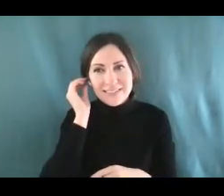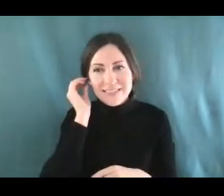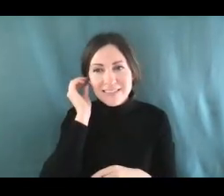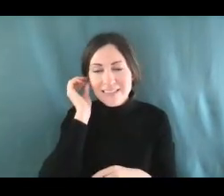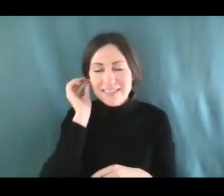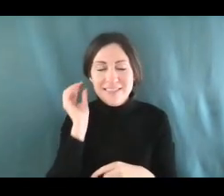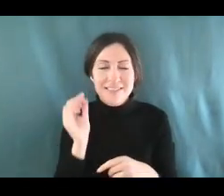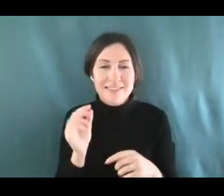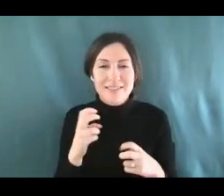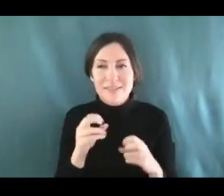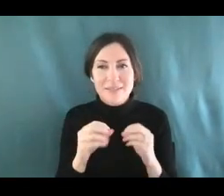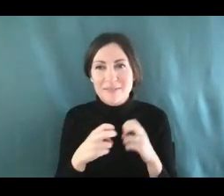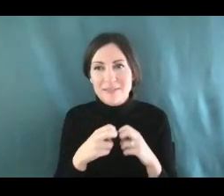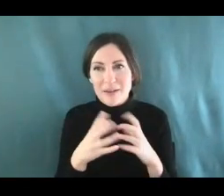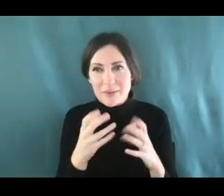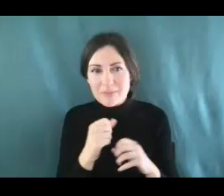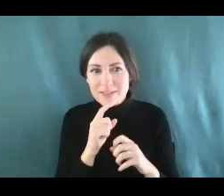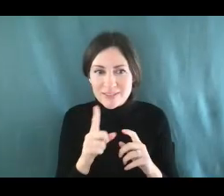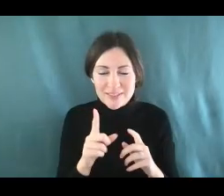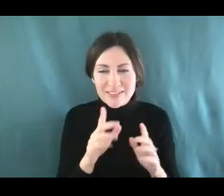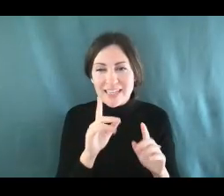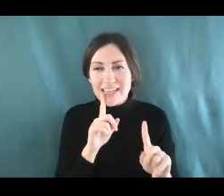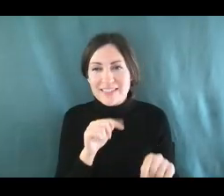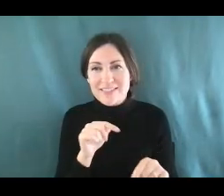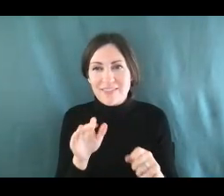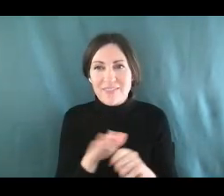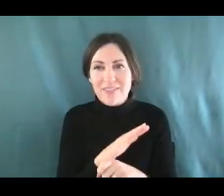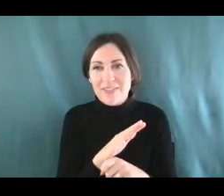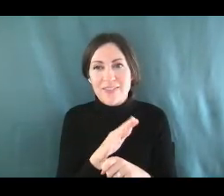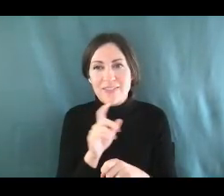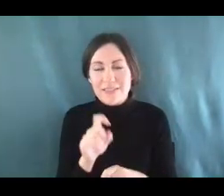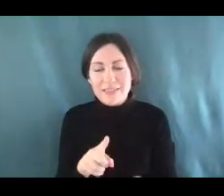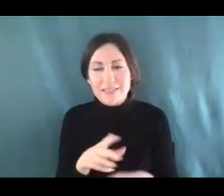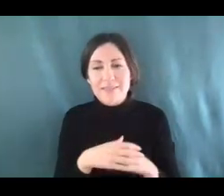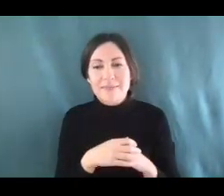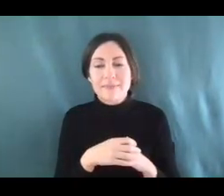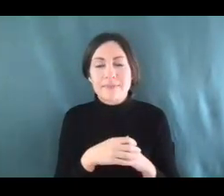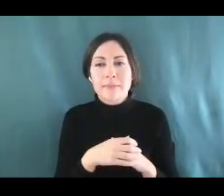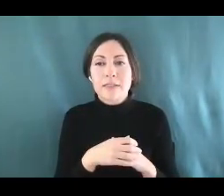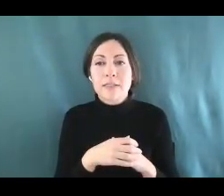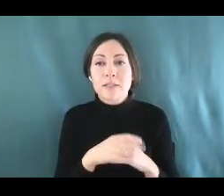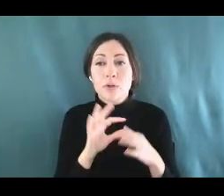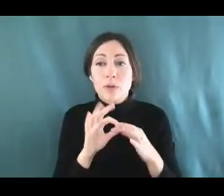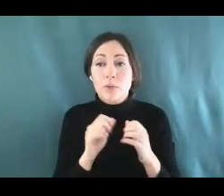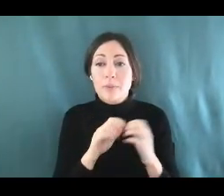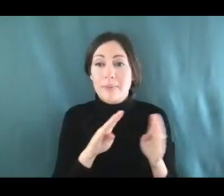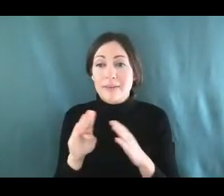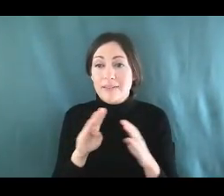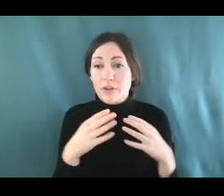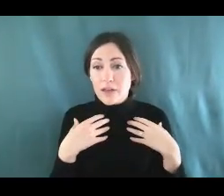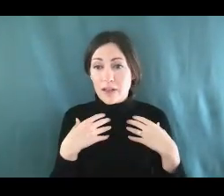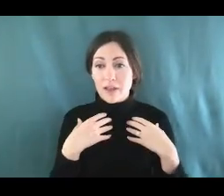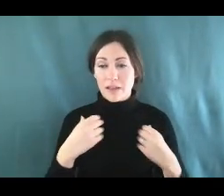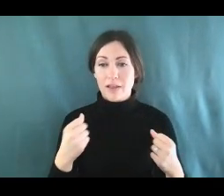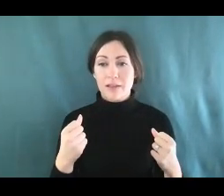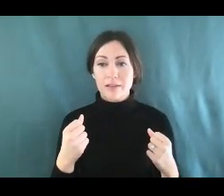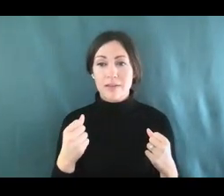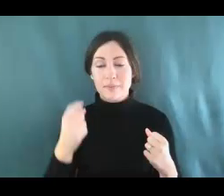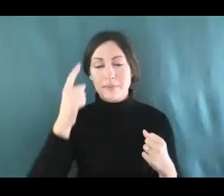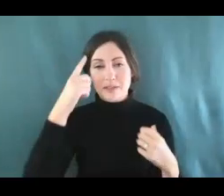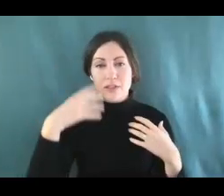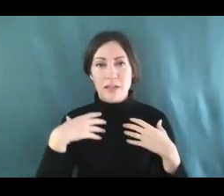No problem. I just wanted to make sure I answered the full scope of your question. So in terms of behavioral health and mental